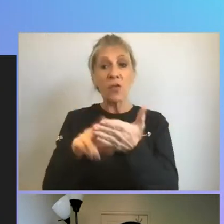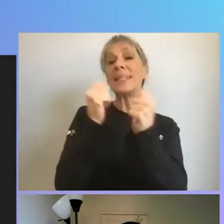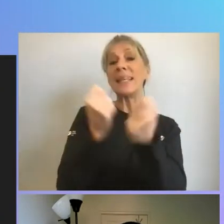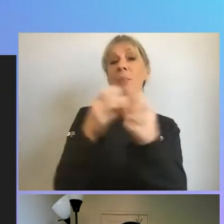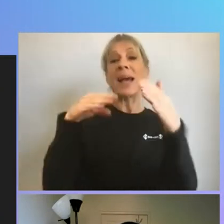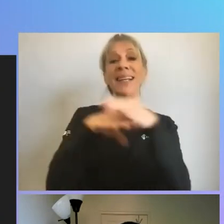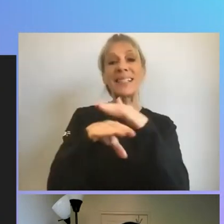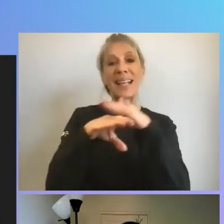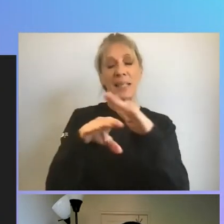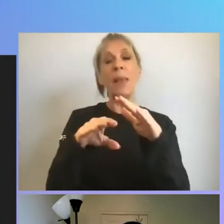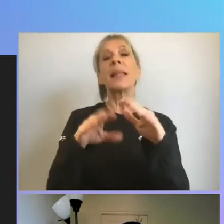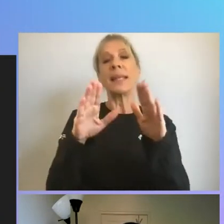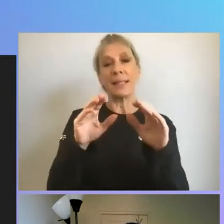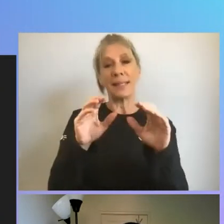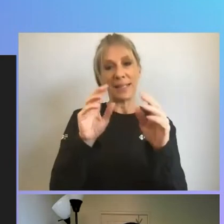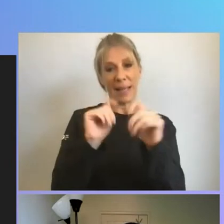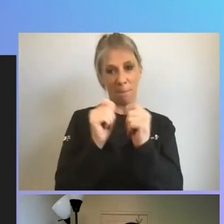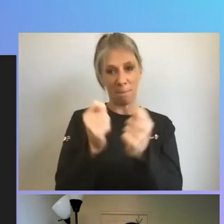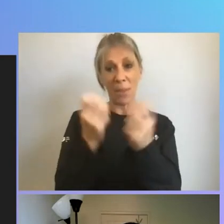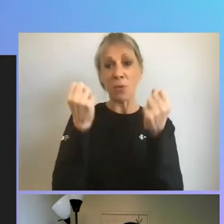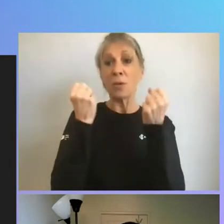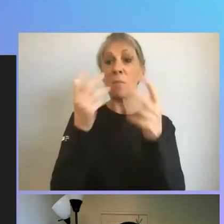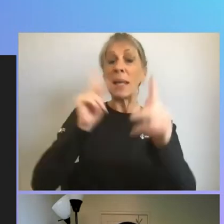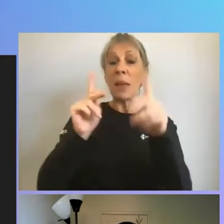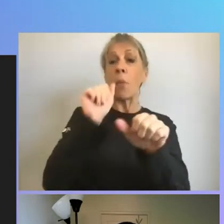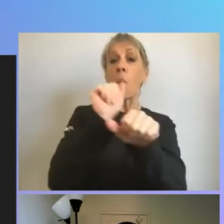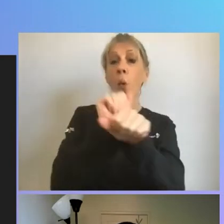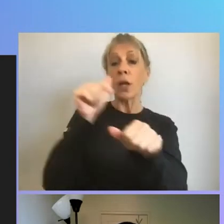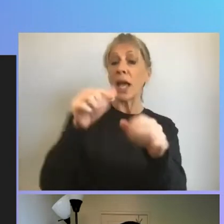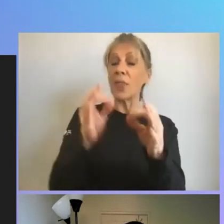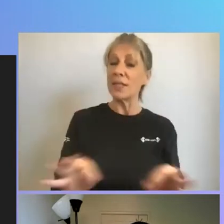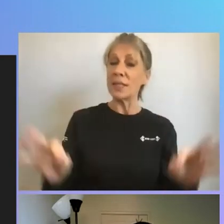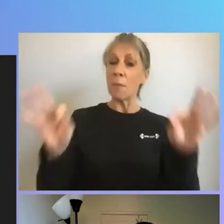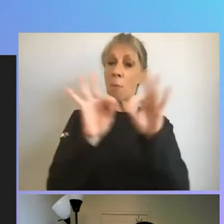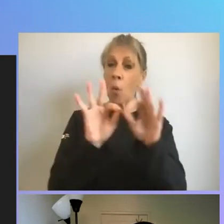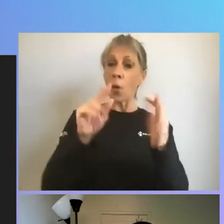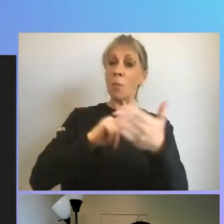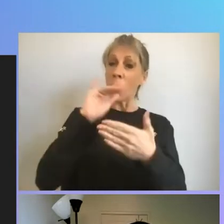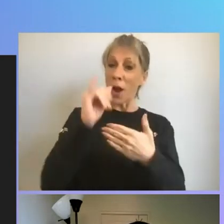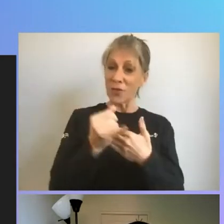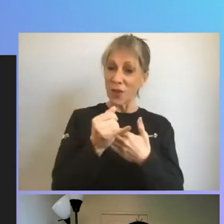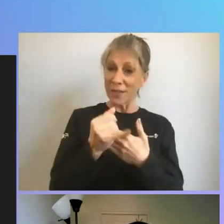team. So there's a lot of people working on this very important project.